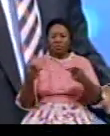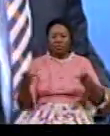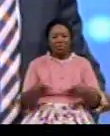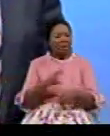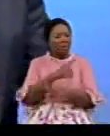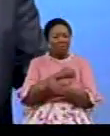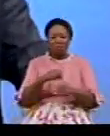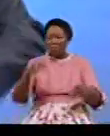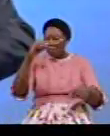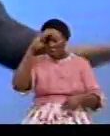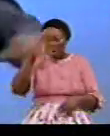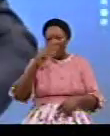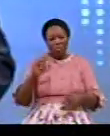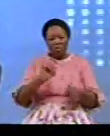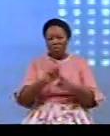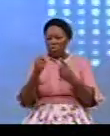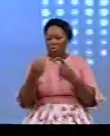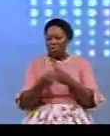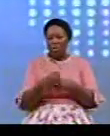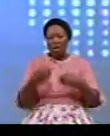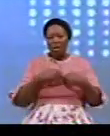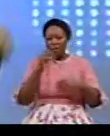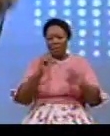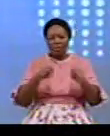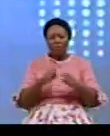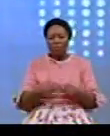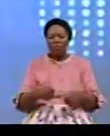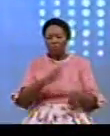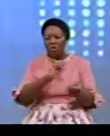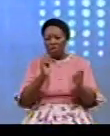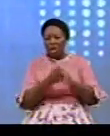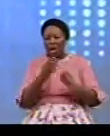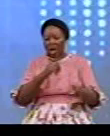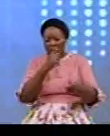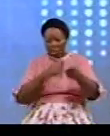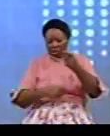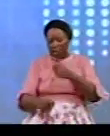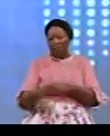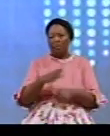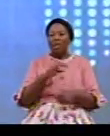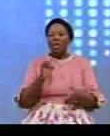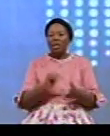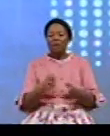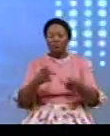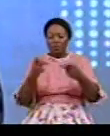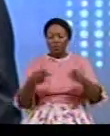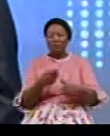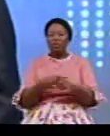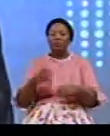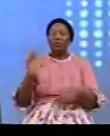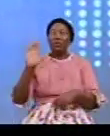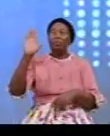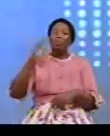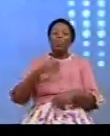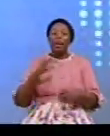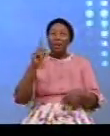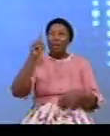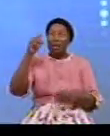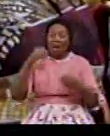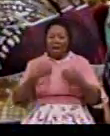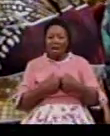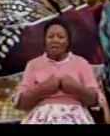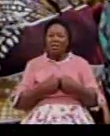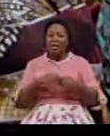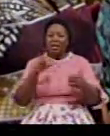what we do. If we go into heart, the reigning of the Redeemer in our heart, we